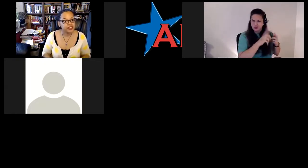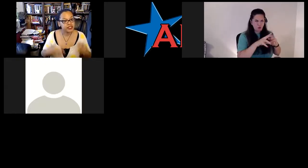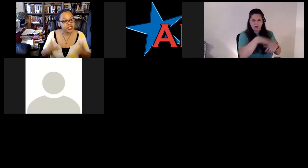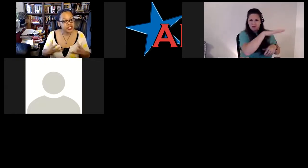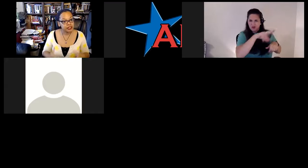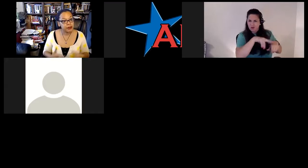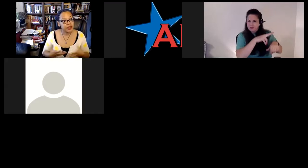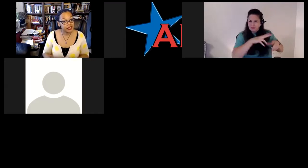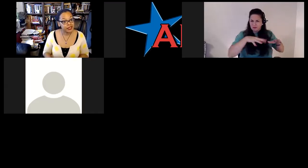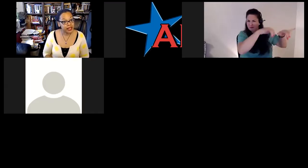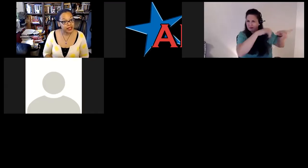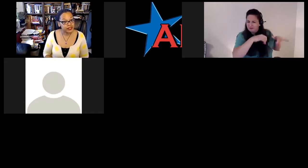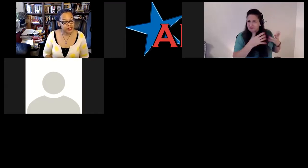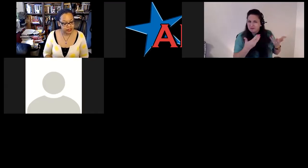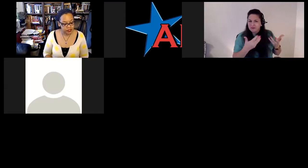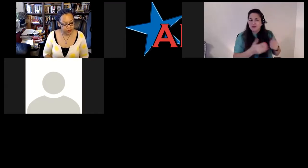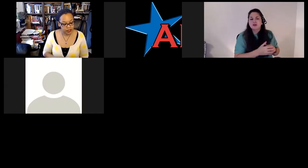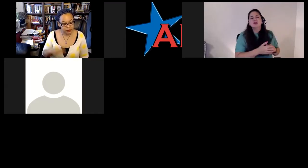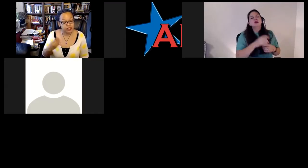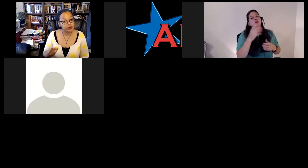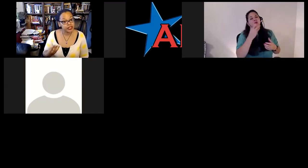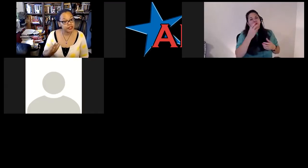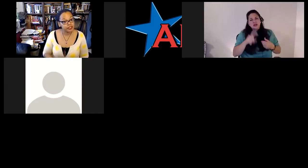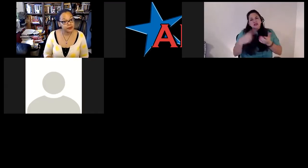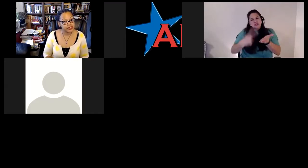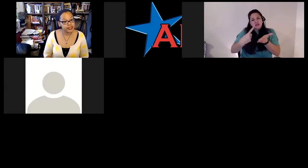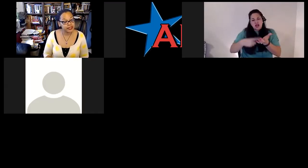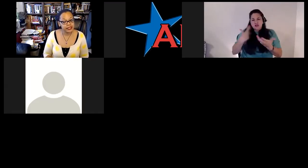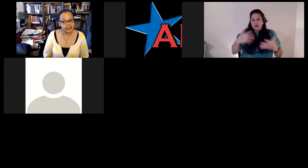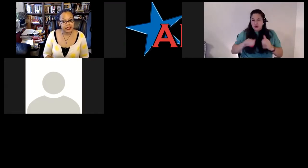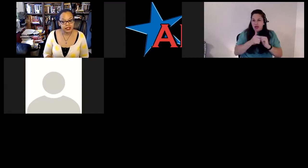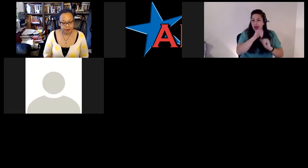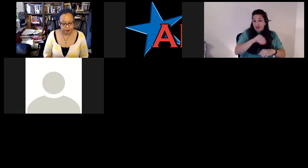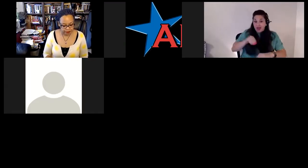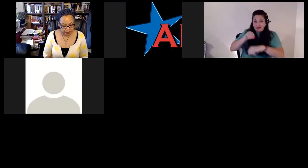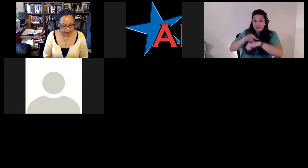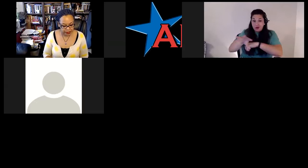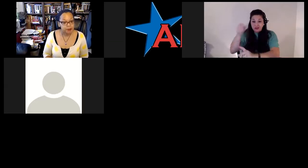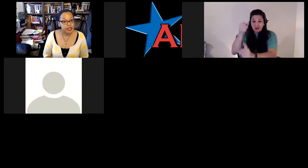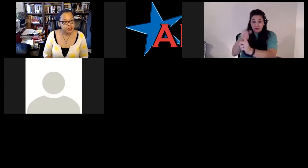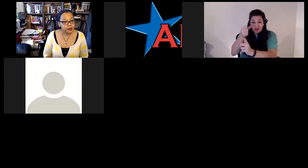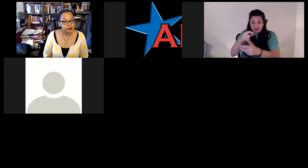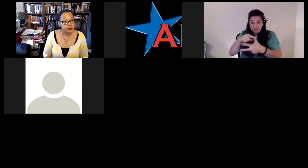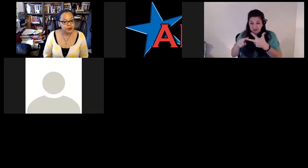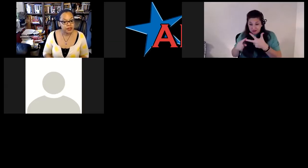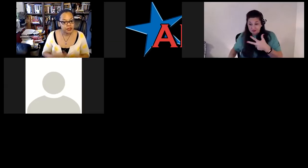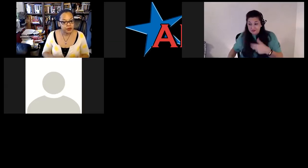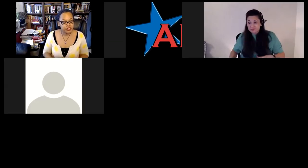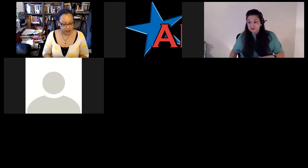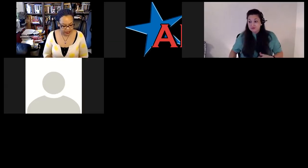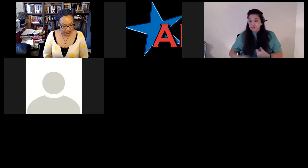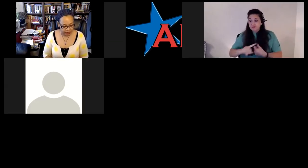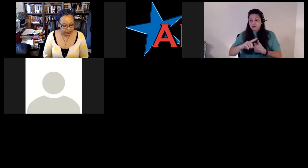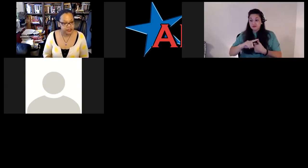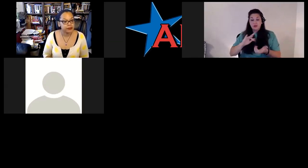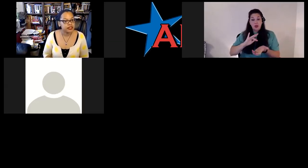is looking at the compounded impacts of this. And so I'll talk about 3 different spaces. The medical